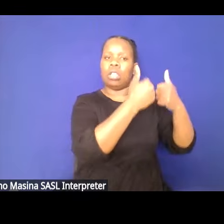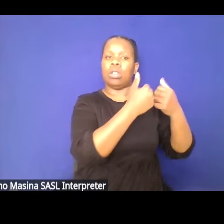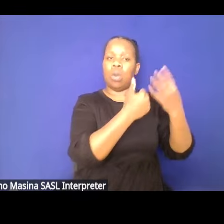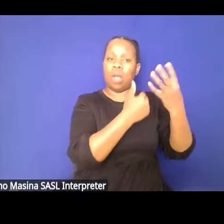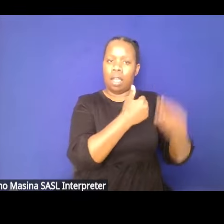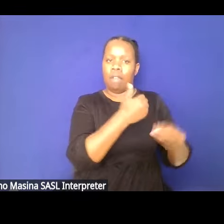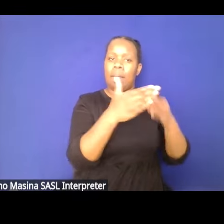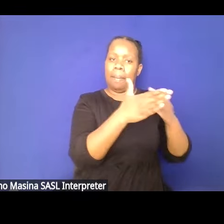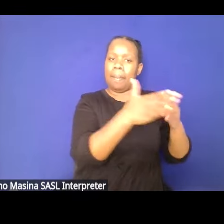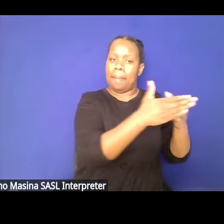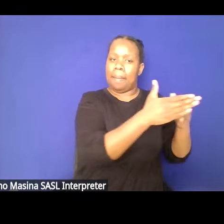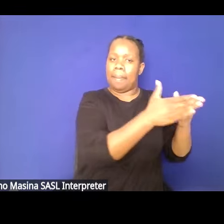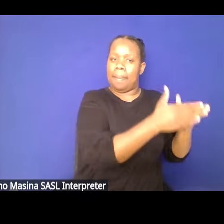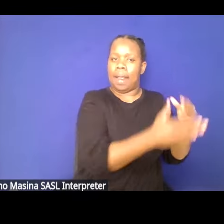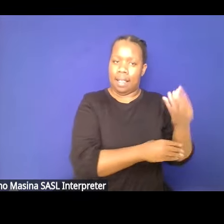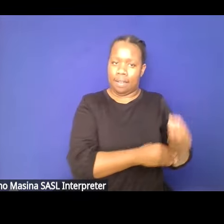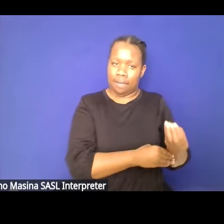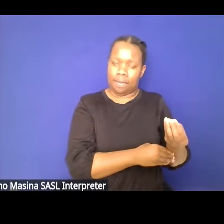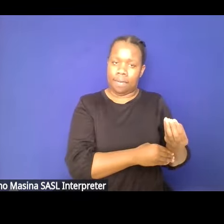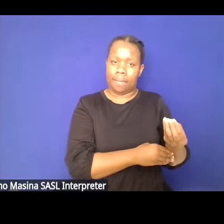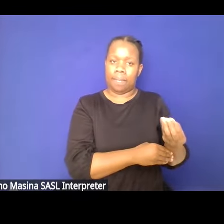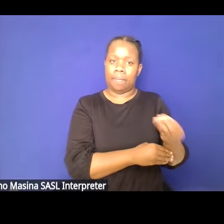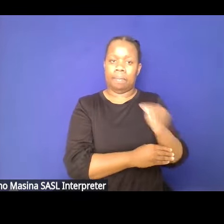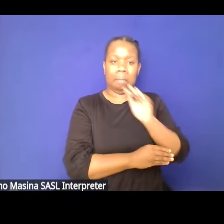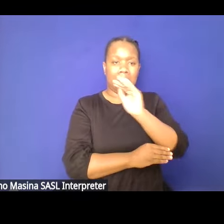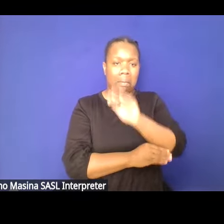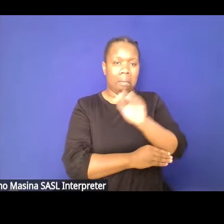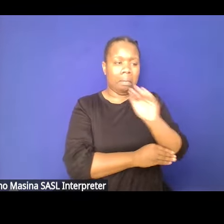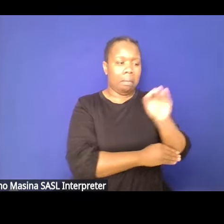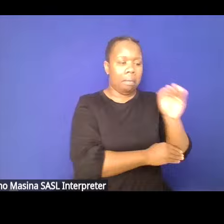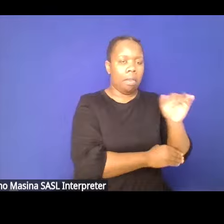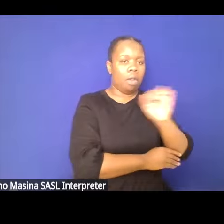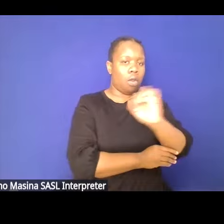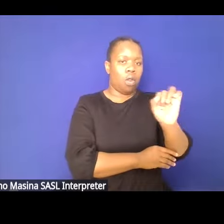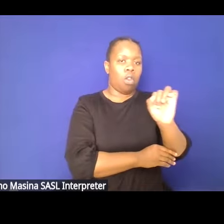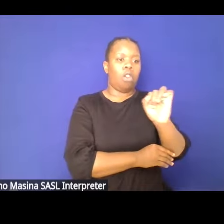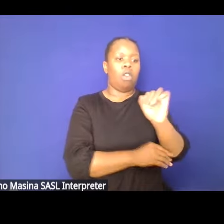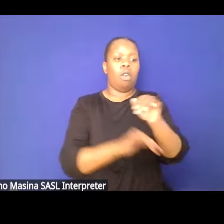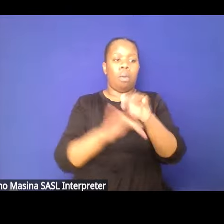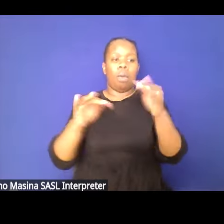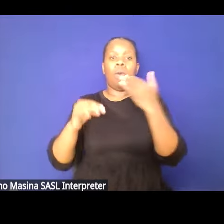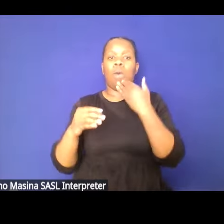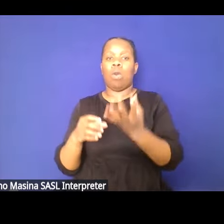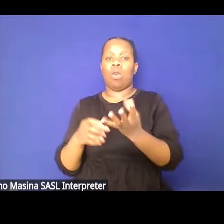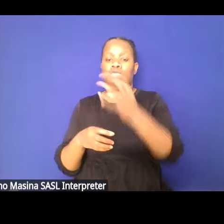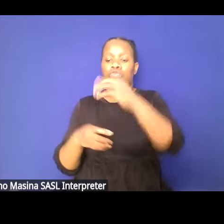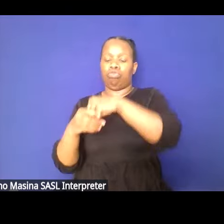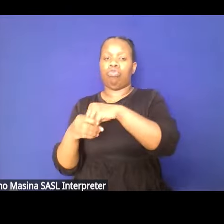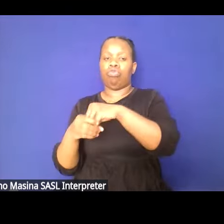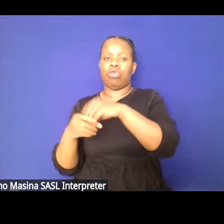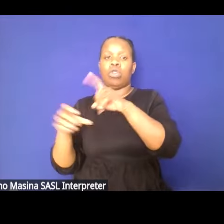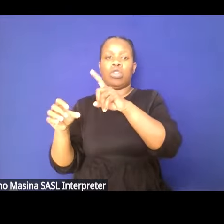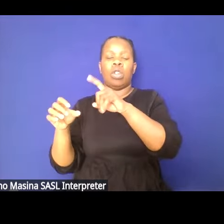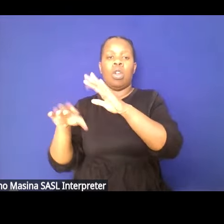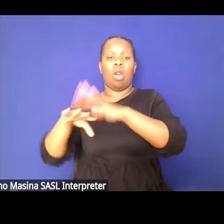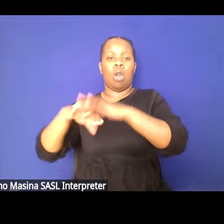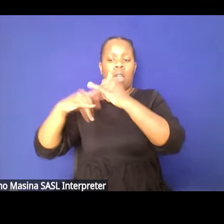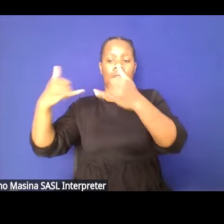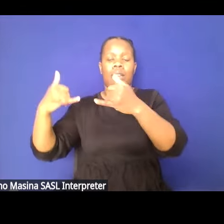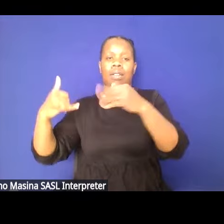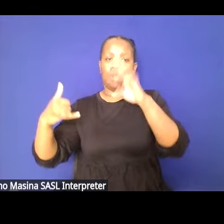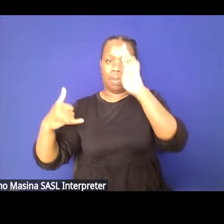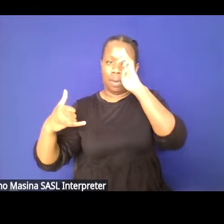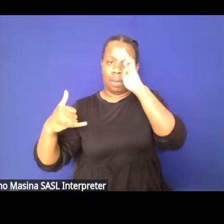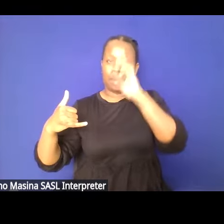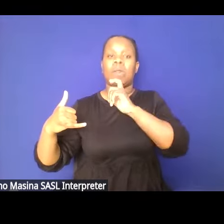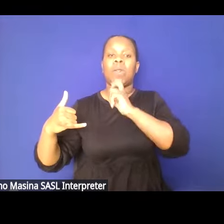quick reminder, for those of you that have joined us online and that have registered, please remember to use the chatbot to